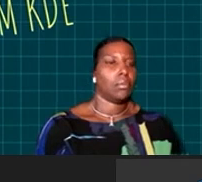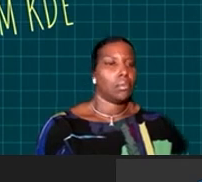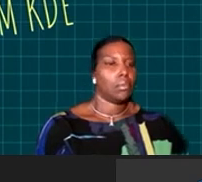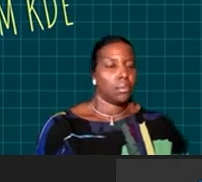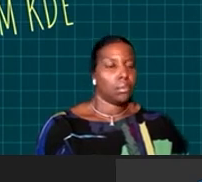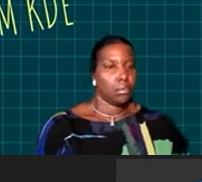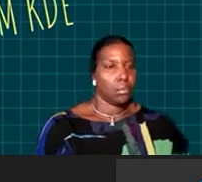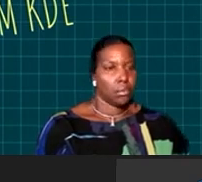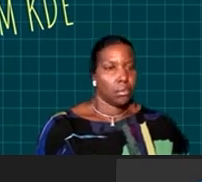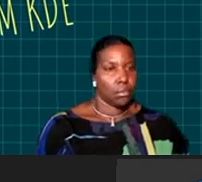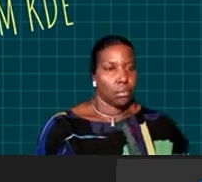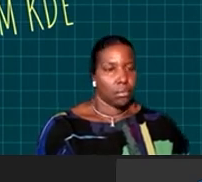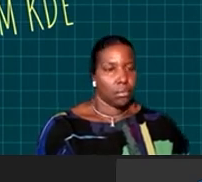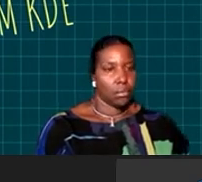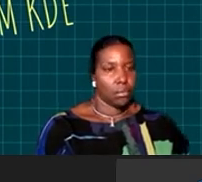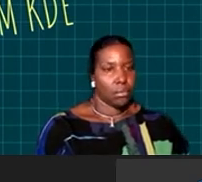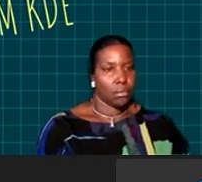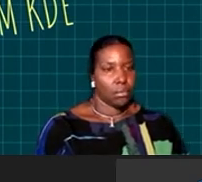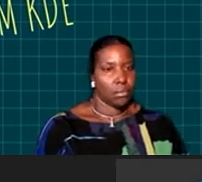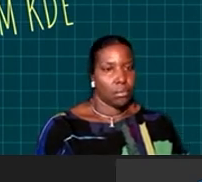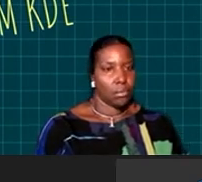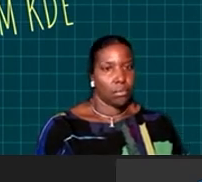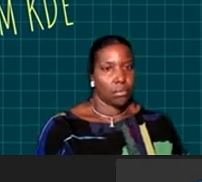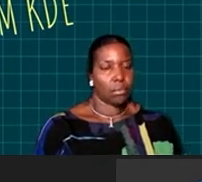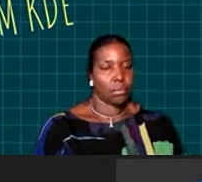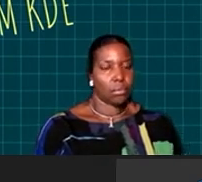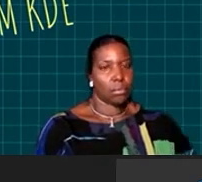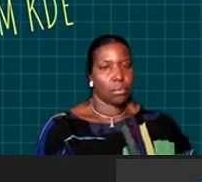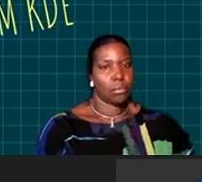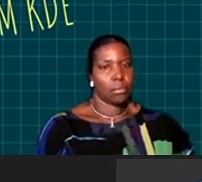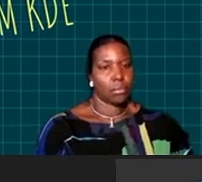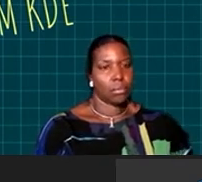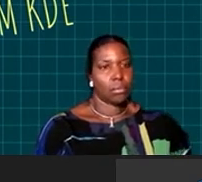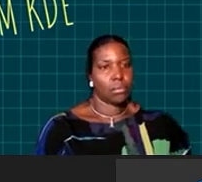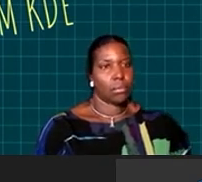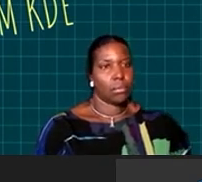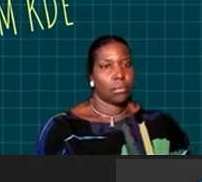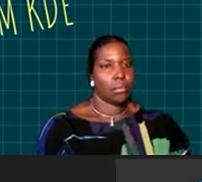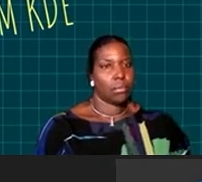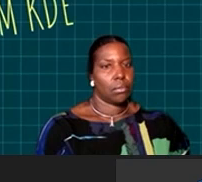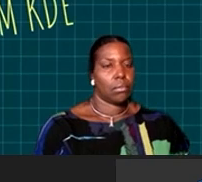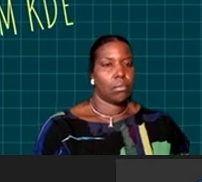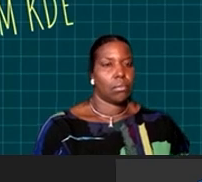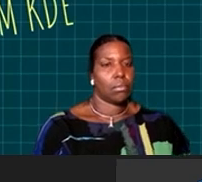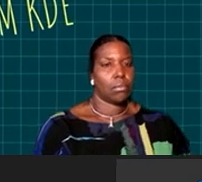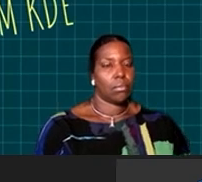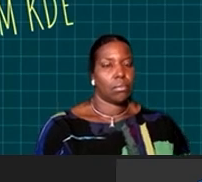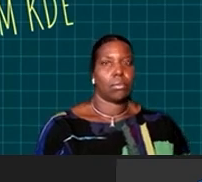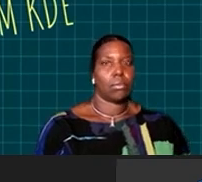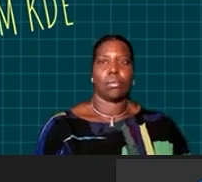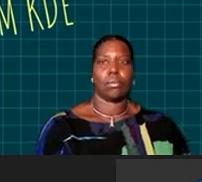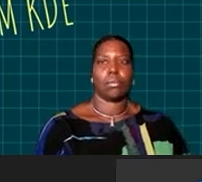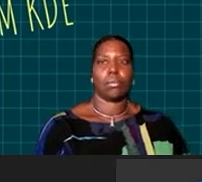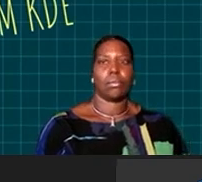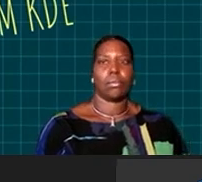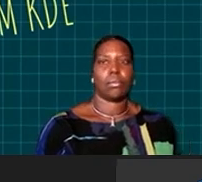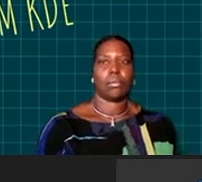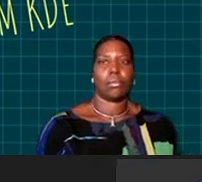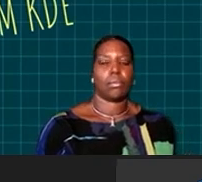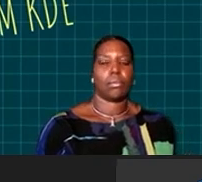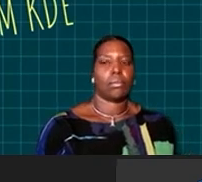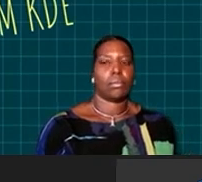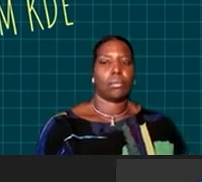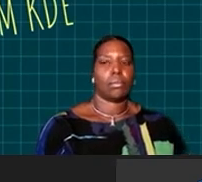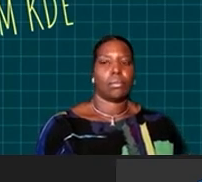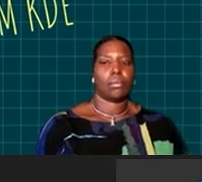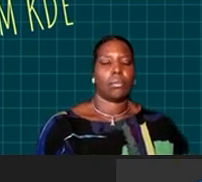those lines, I would encourage you on this least lit side, when you're asking for minimum or maximum